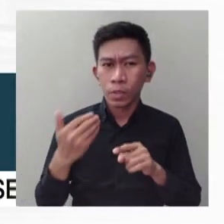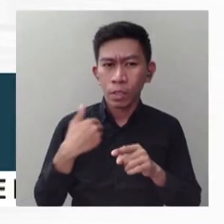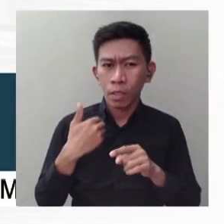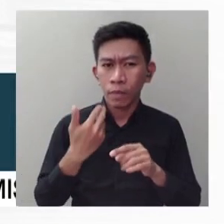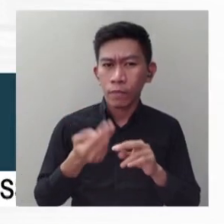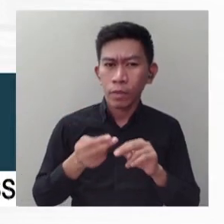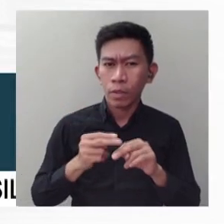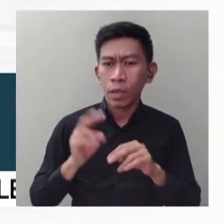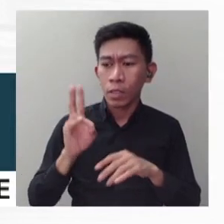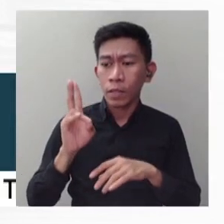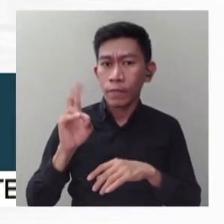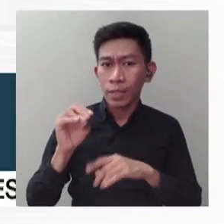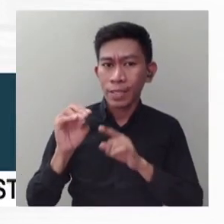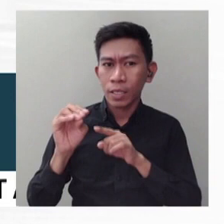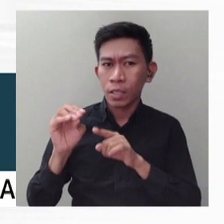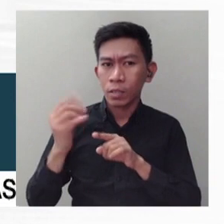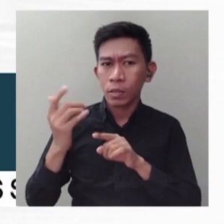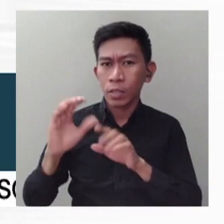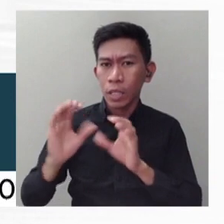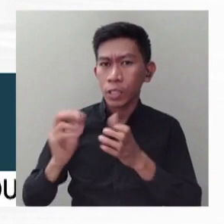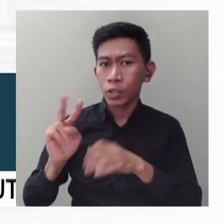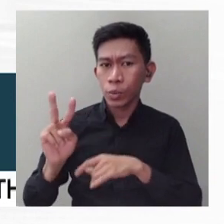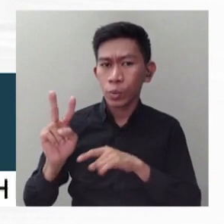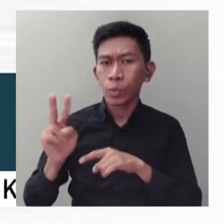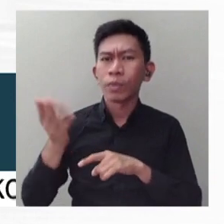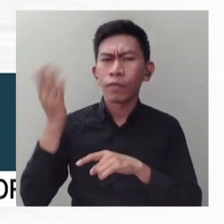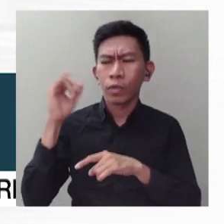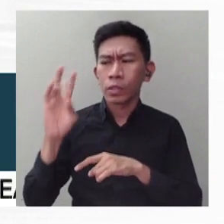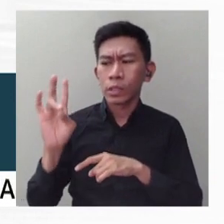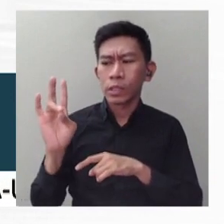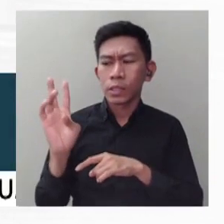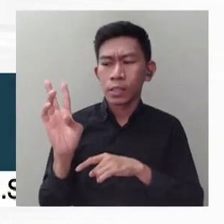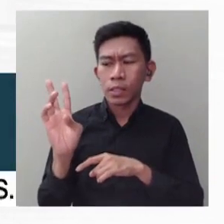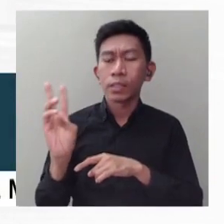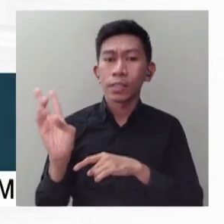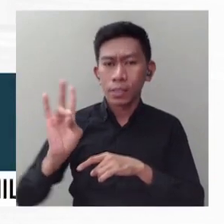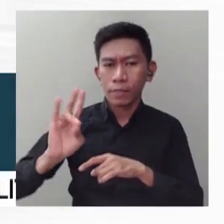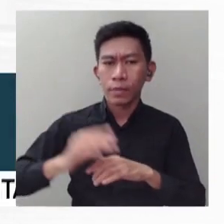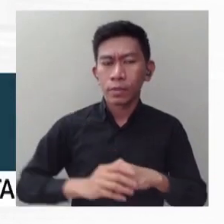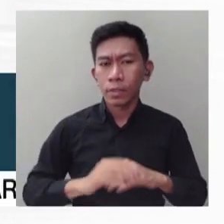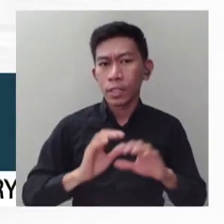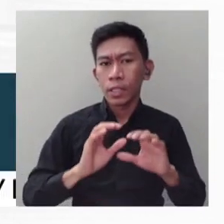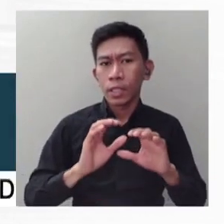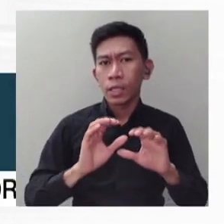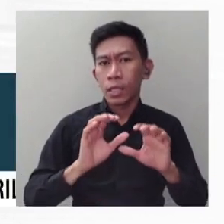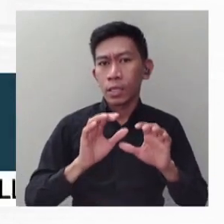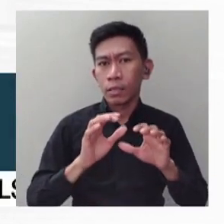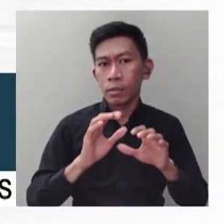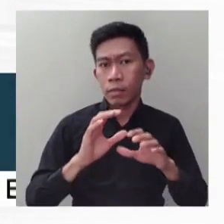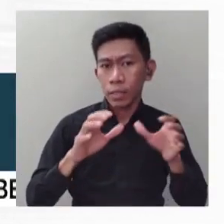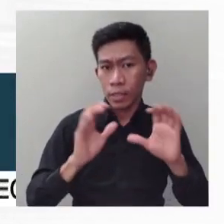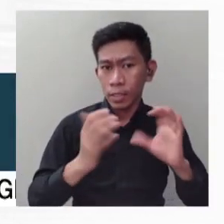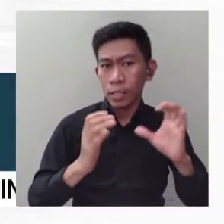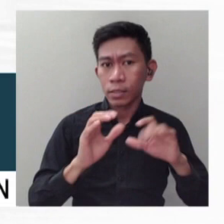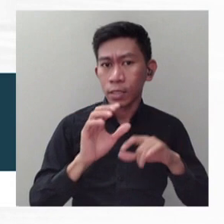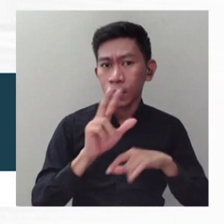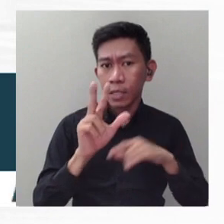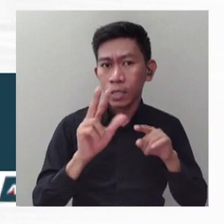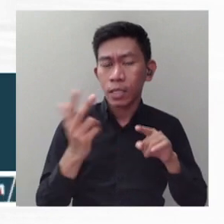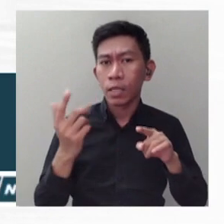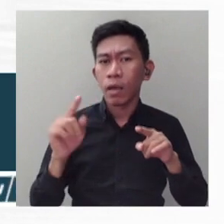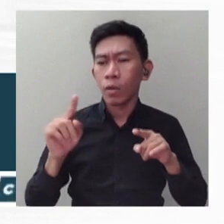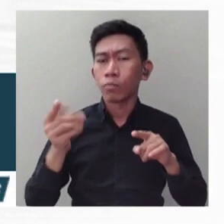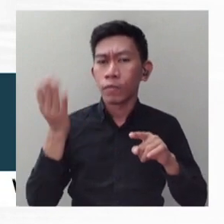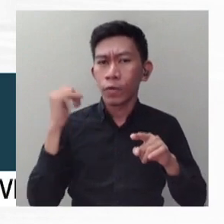70 pesos instead of 67, and Class 3 will be paying 104 pesos from 100. Meanwhile,